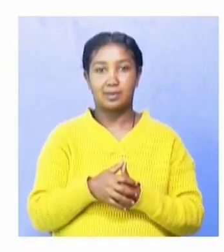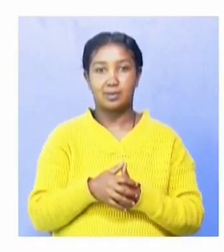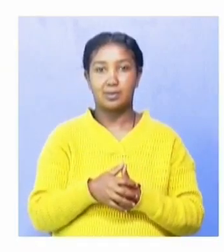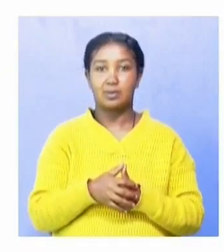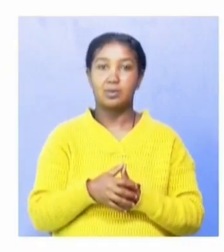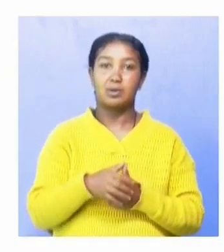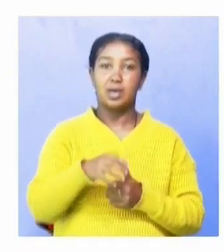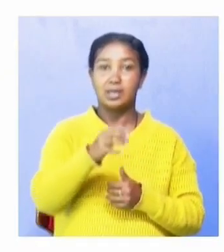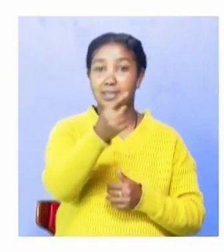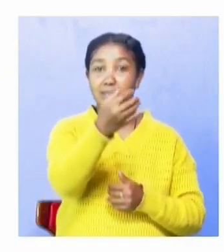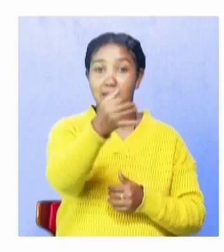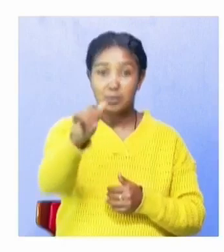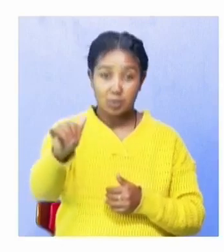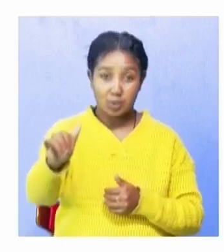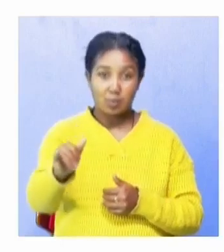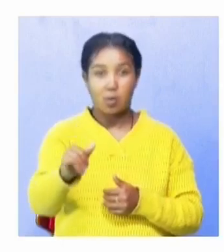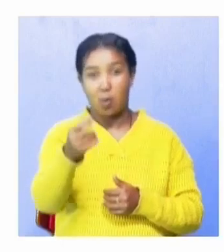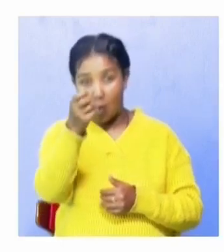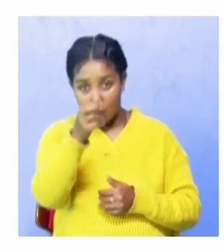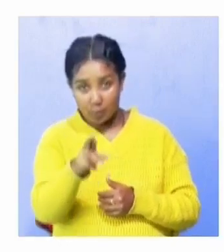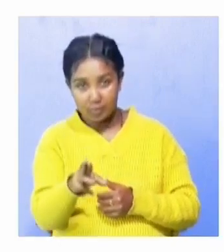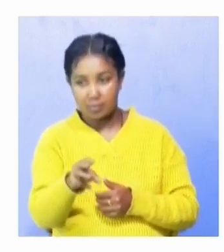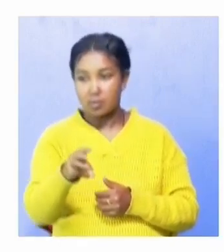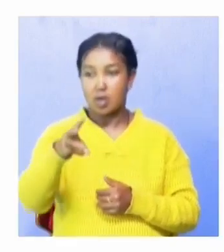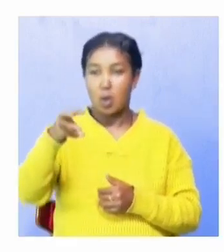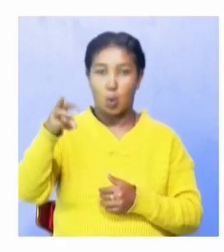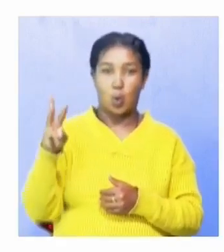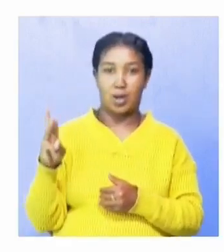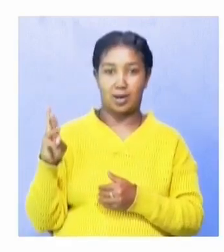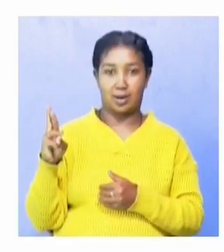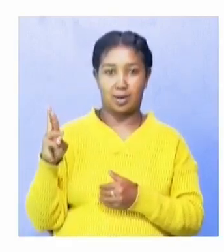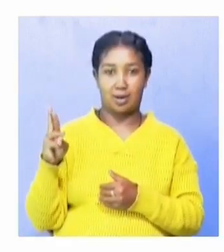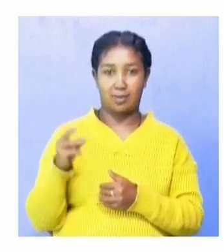And what? Or, where.